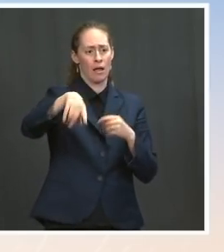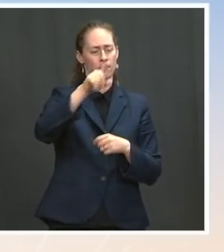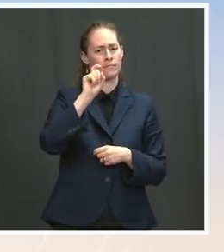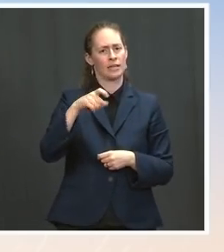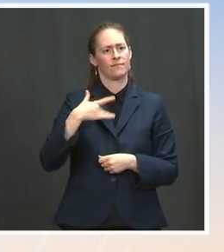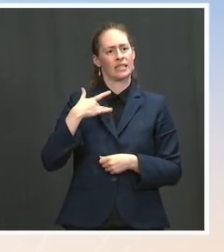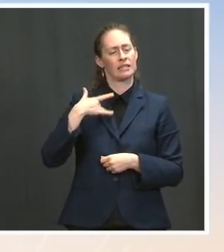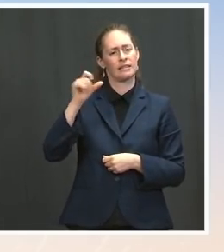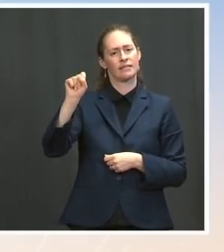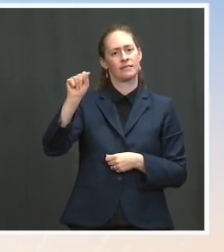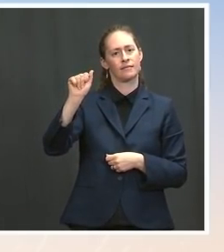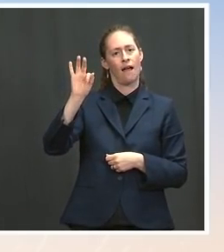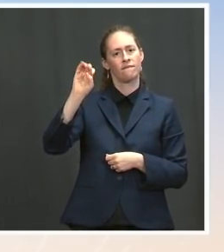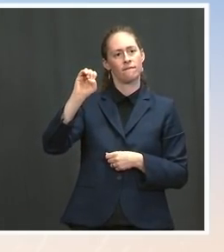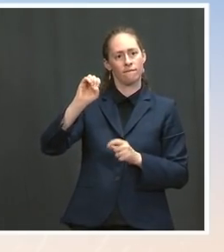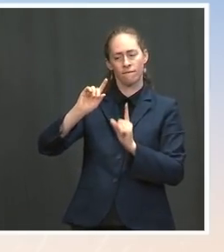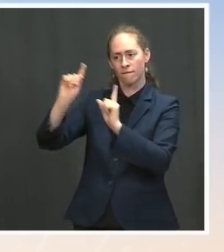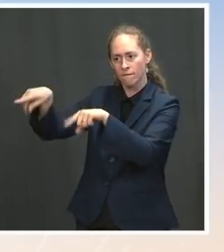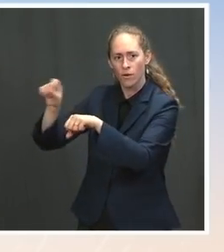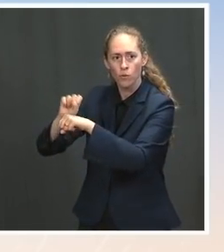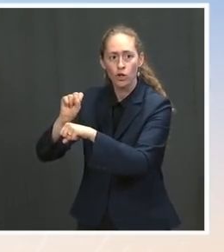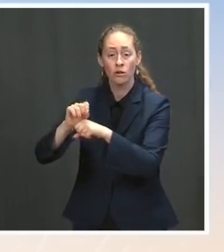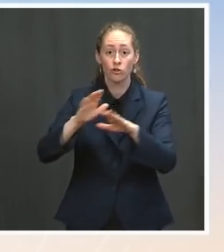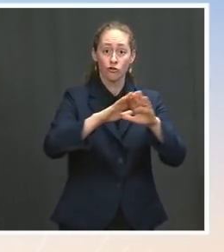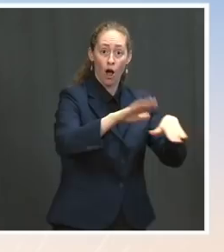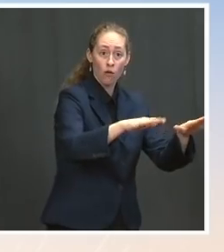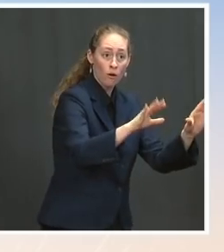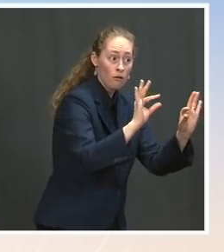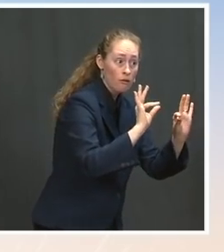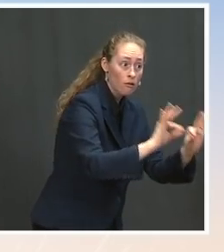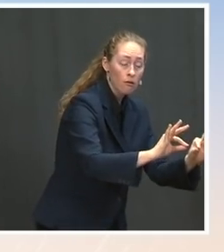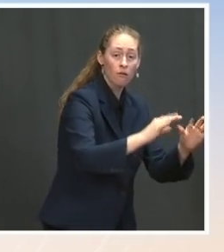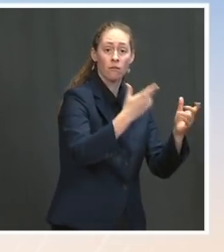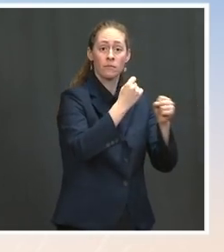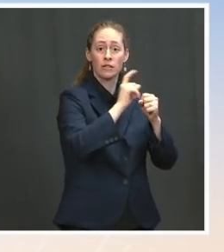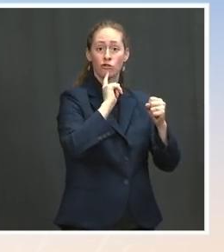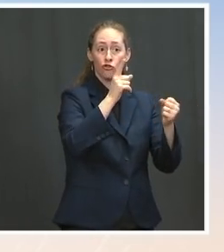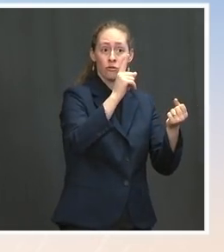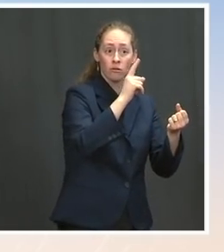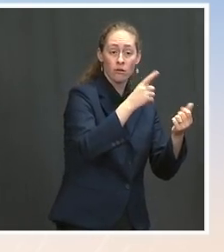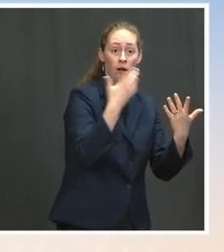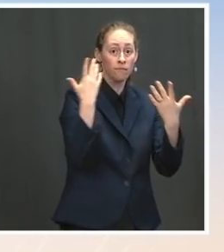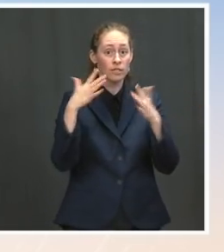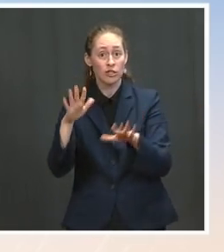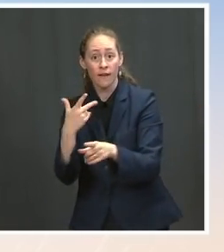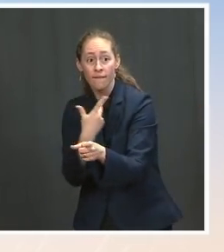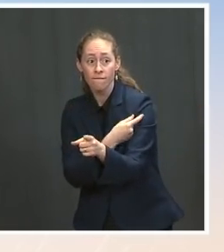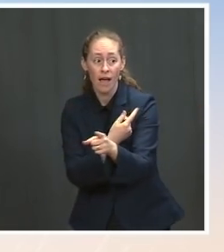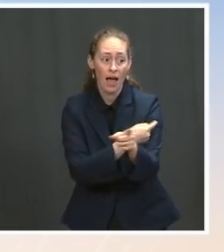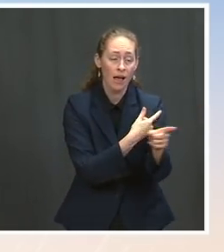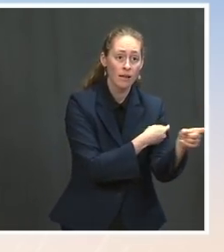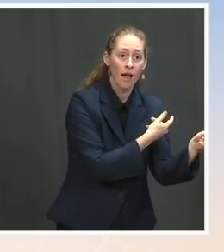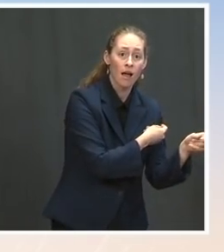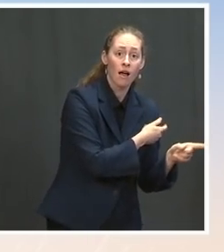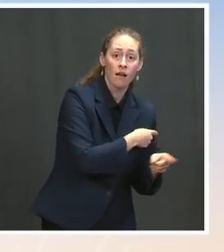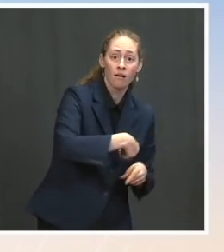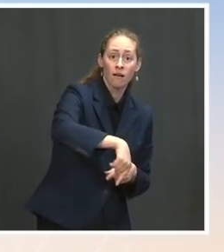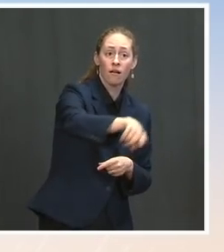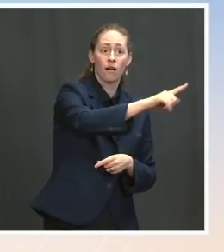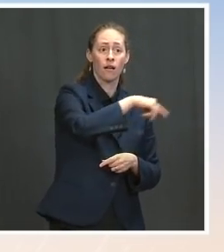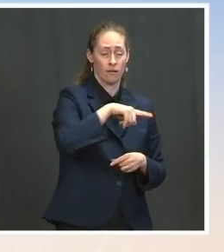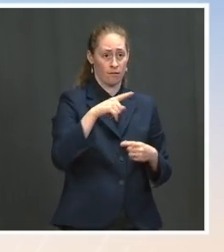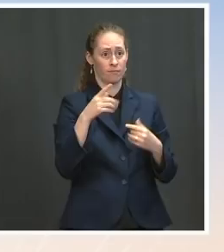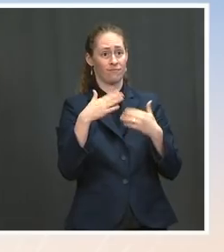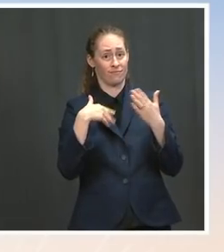reestablish childcare, school, and commuting arrangements, and finish getting vaccinated. And even when individuals get their first dose, we've seen a